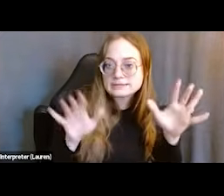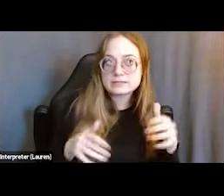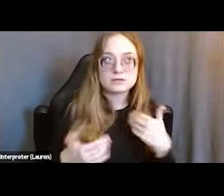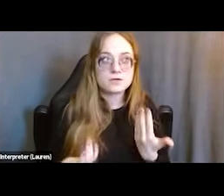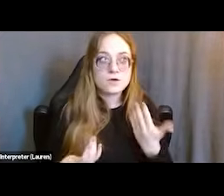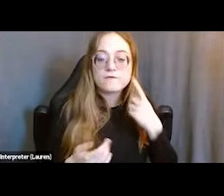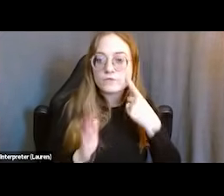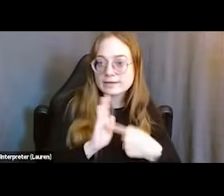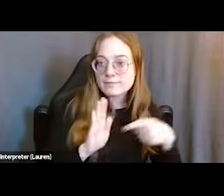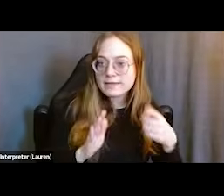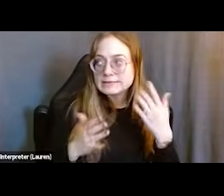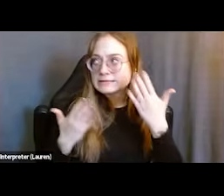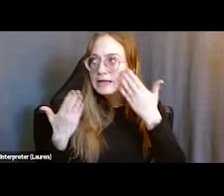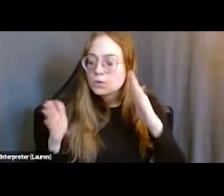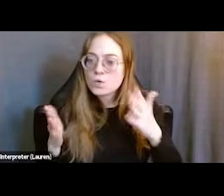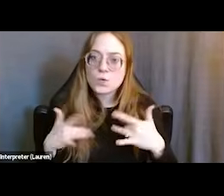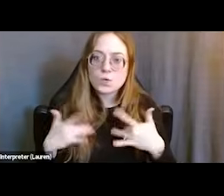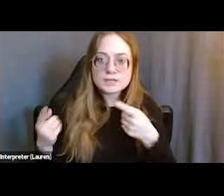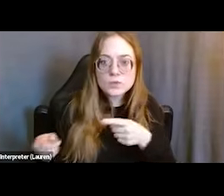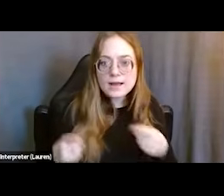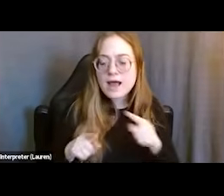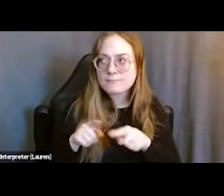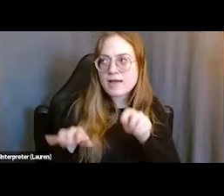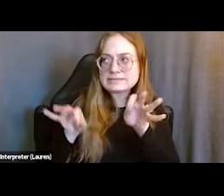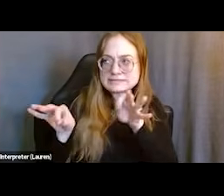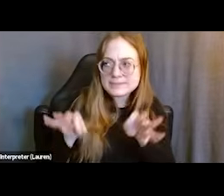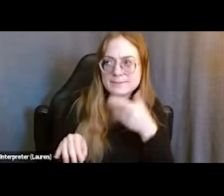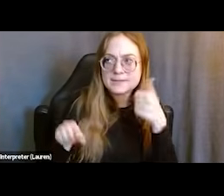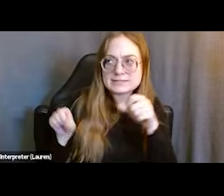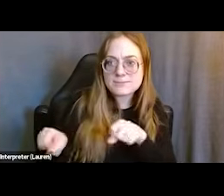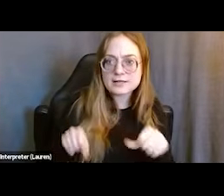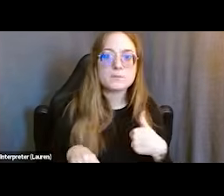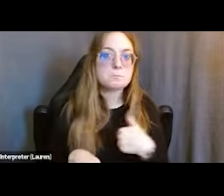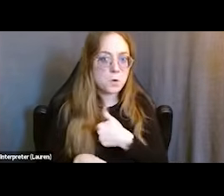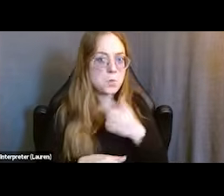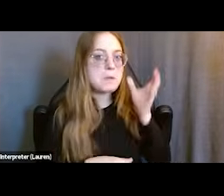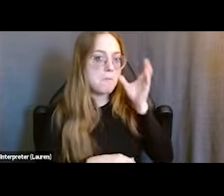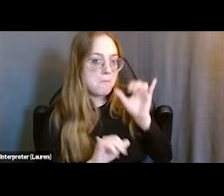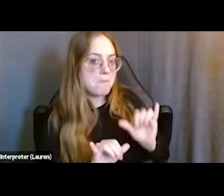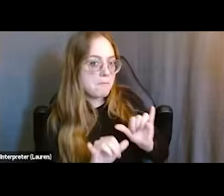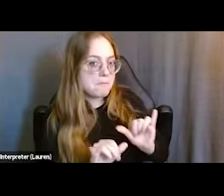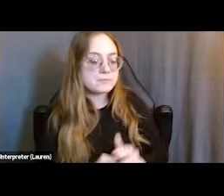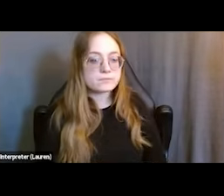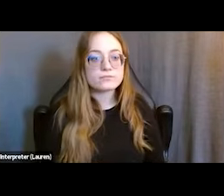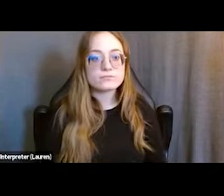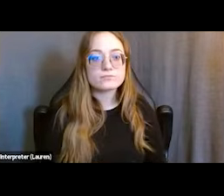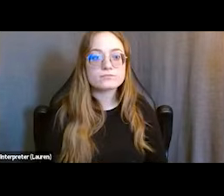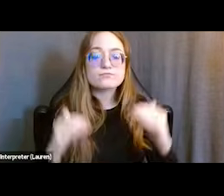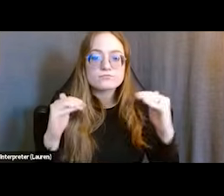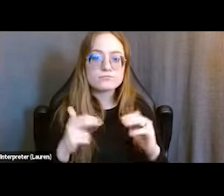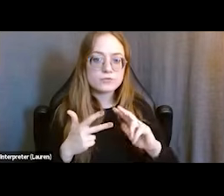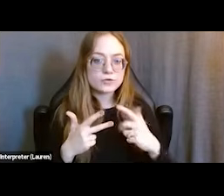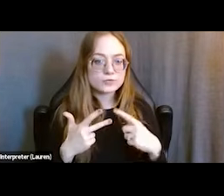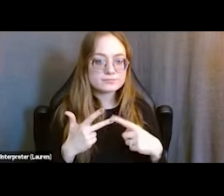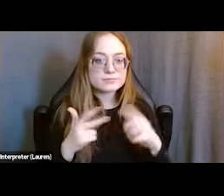require a bigger, broader definition of what that crisis is. That it's grounded in the idea and principle